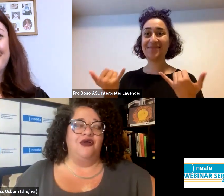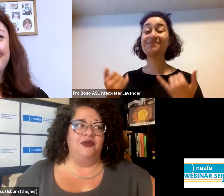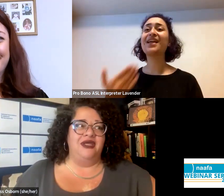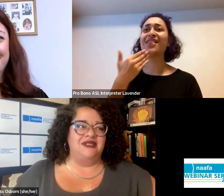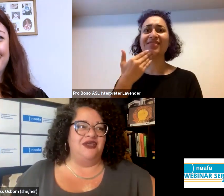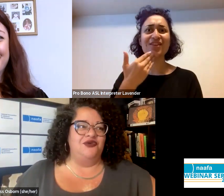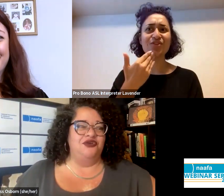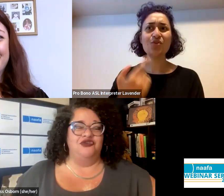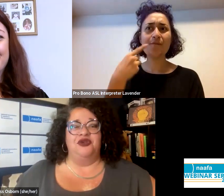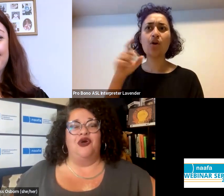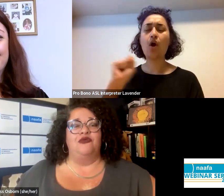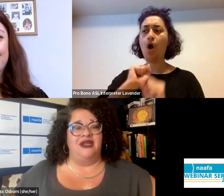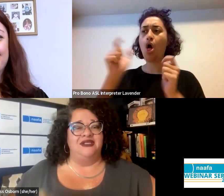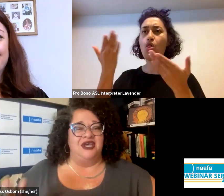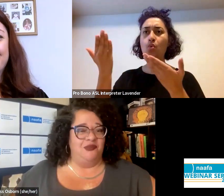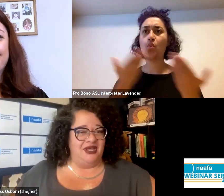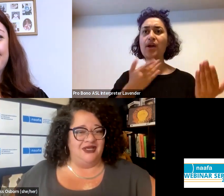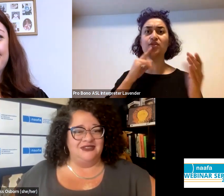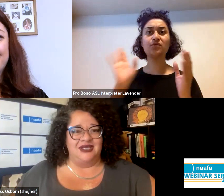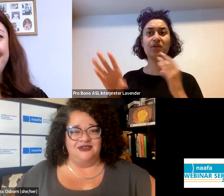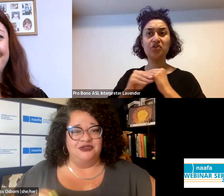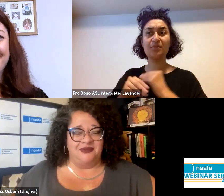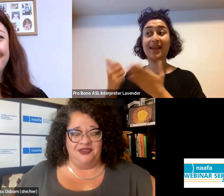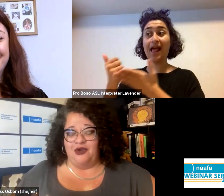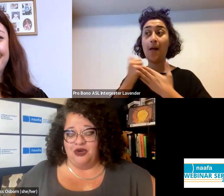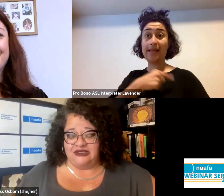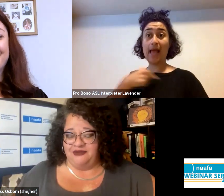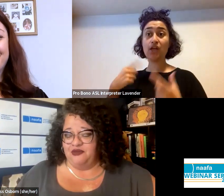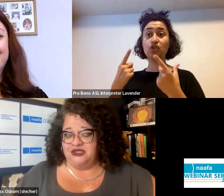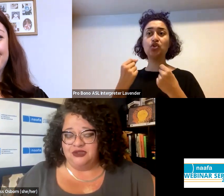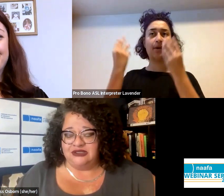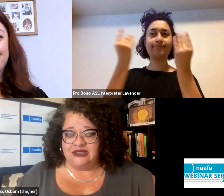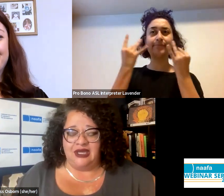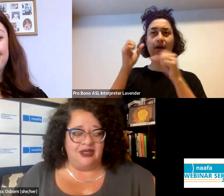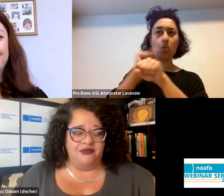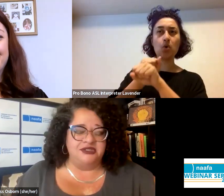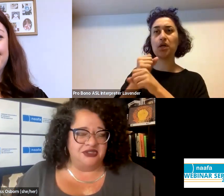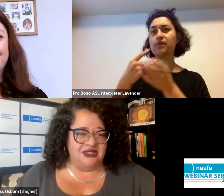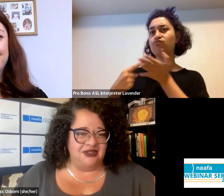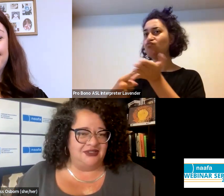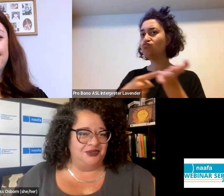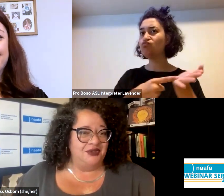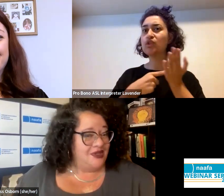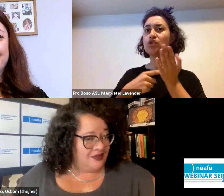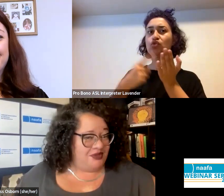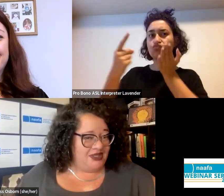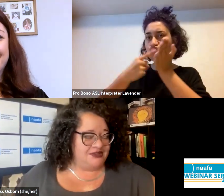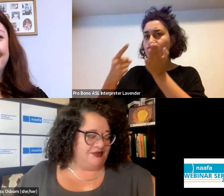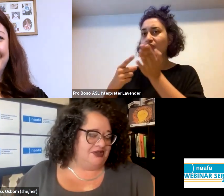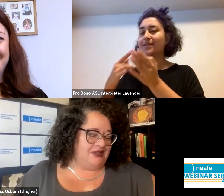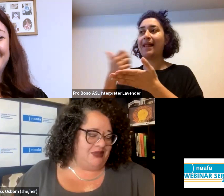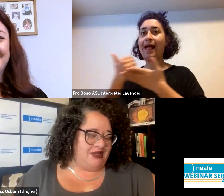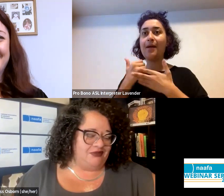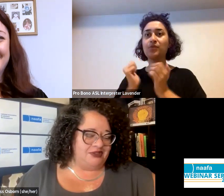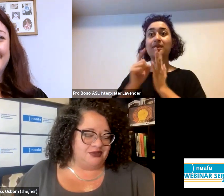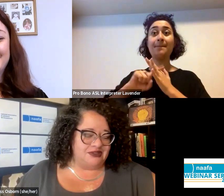for all the ways that you contributed already to helping us do some of the thought work and some of the research that led to the beginnings of